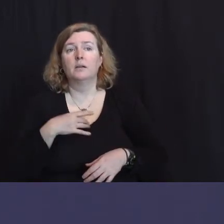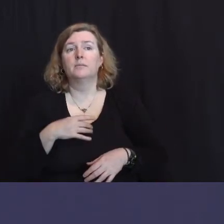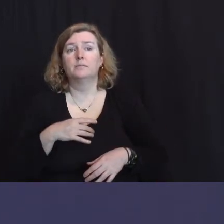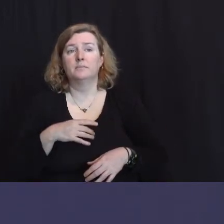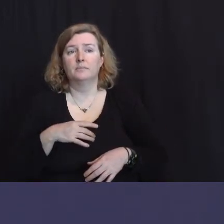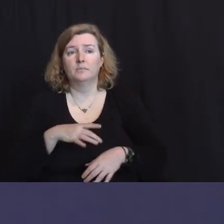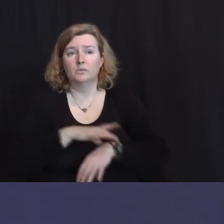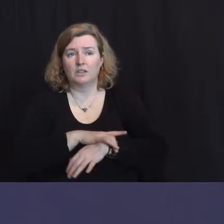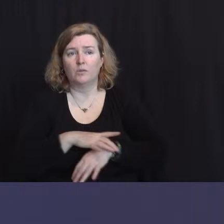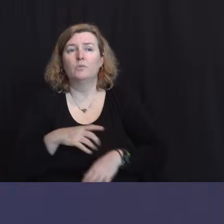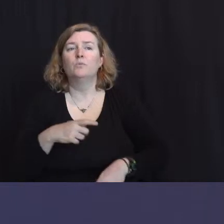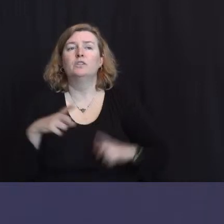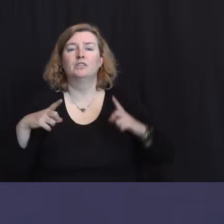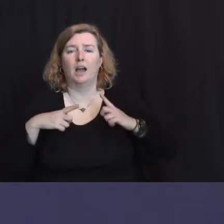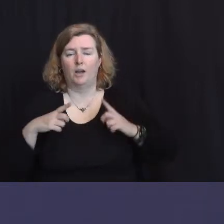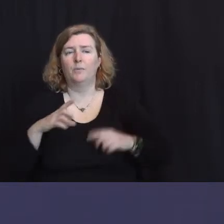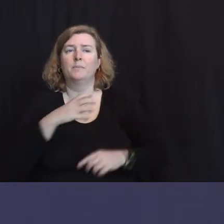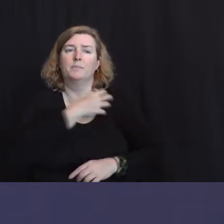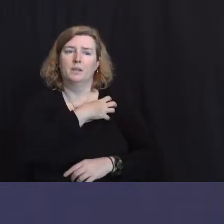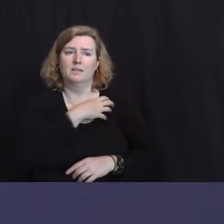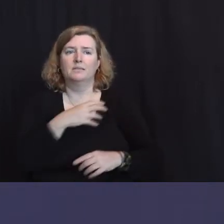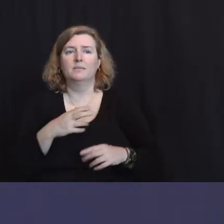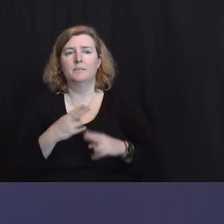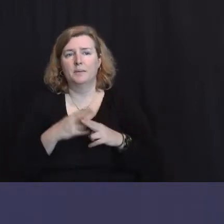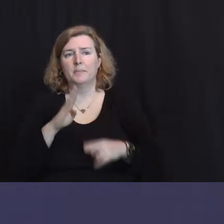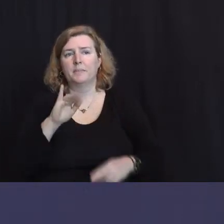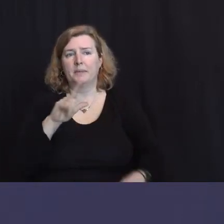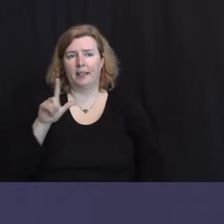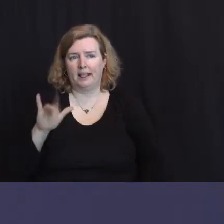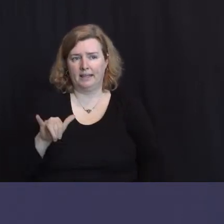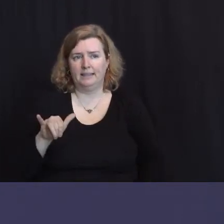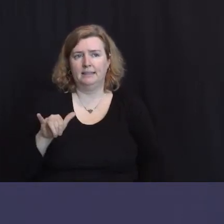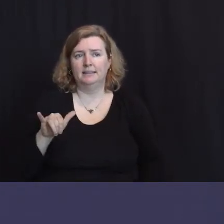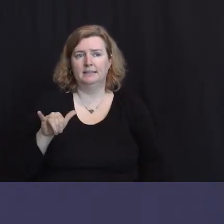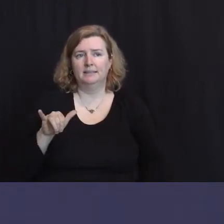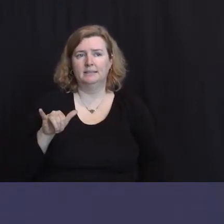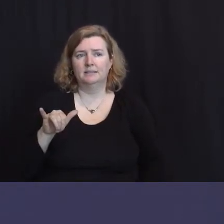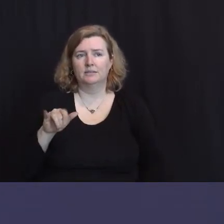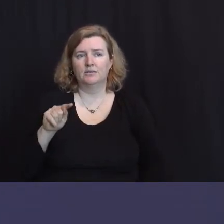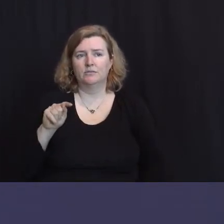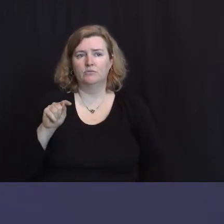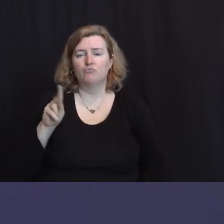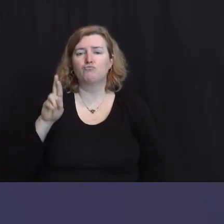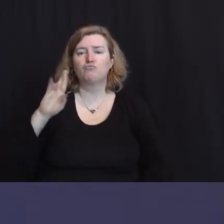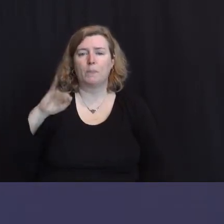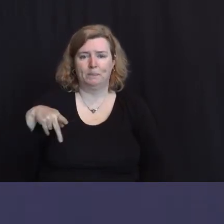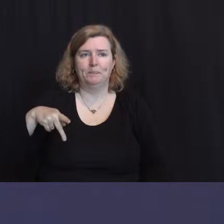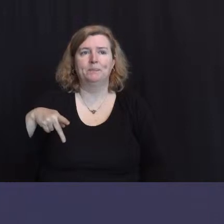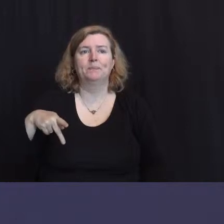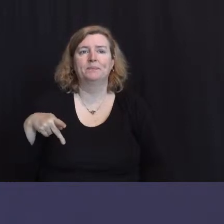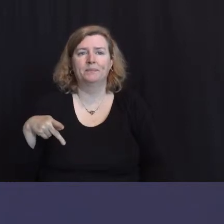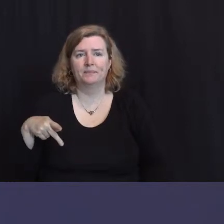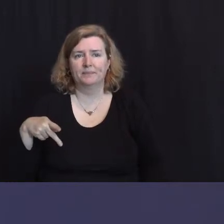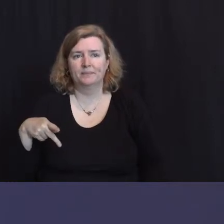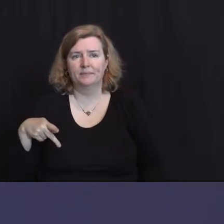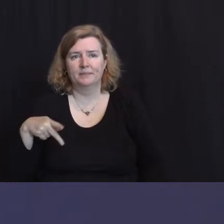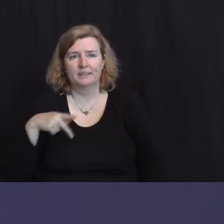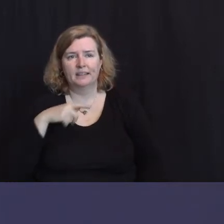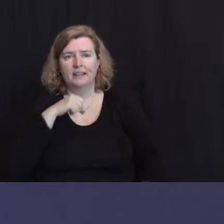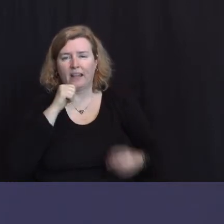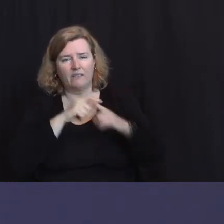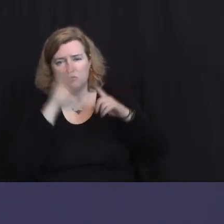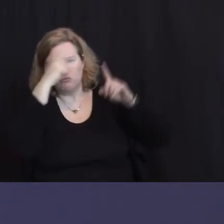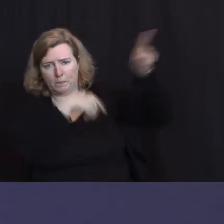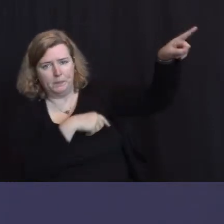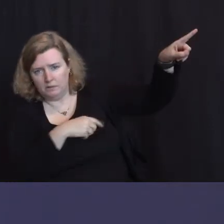Yes, sir. Billy Trump, no relation to the president. A really cool bracelet. This is another reminder. We were together. Jared was